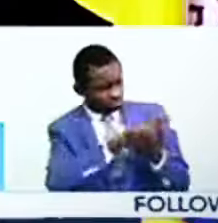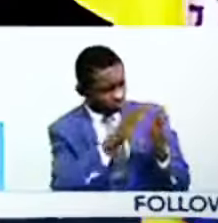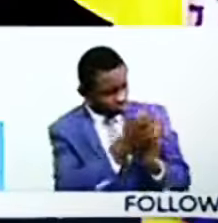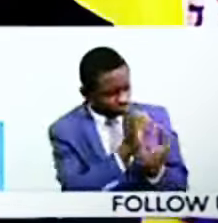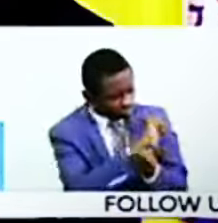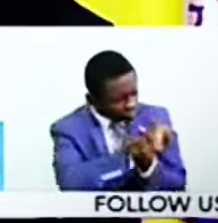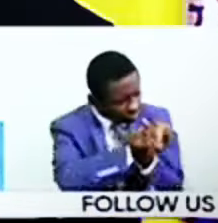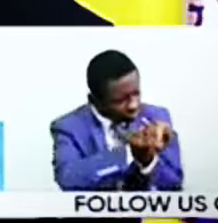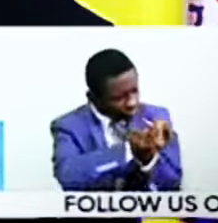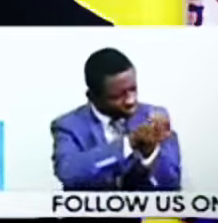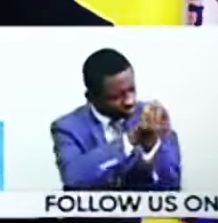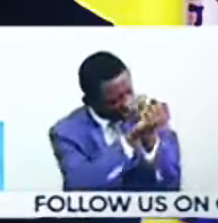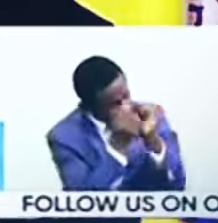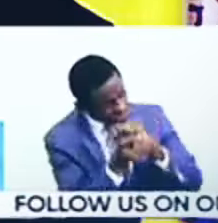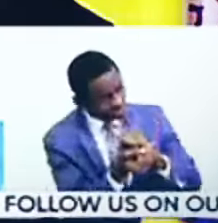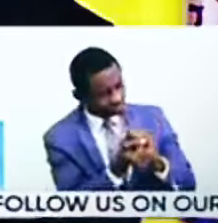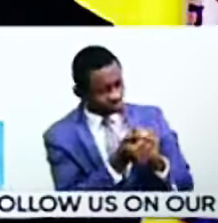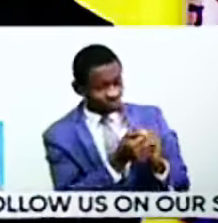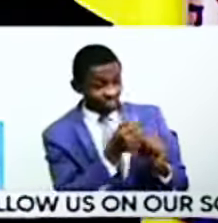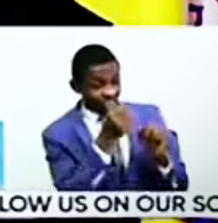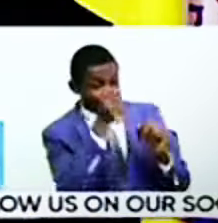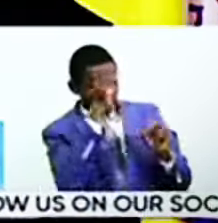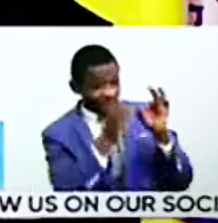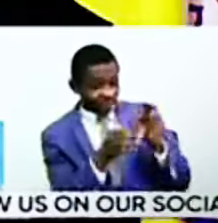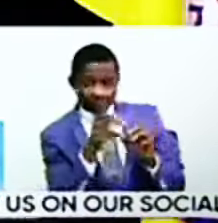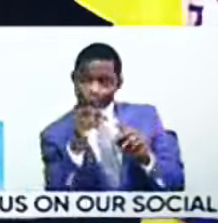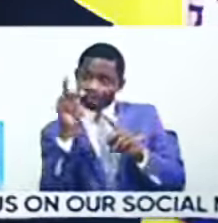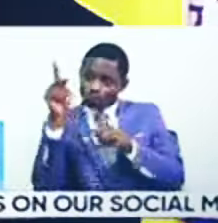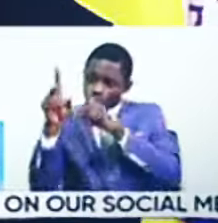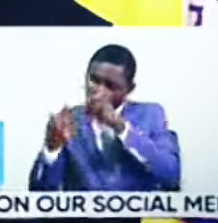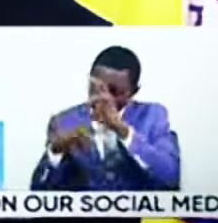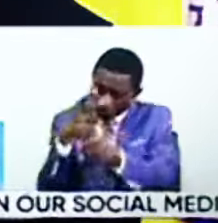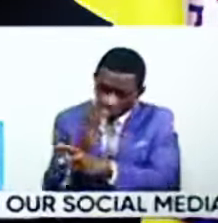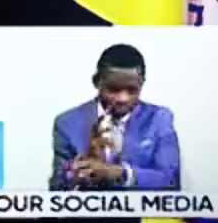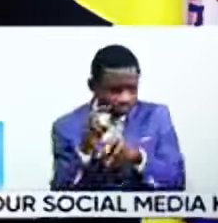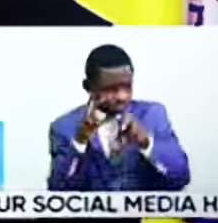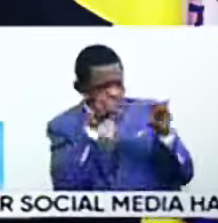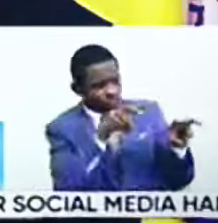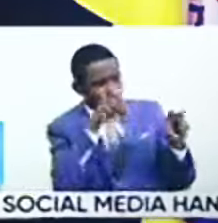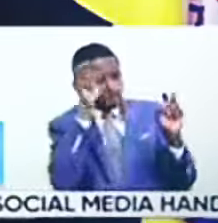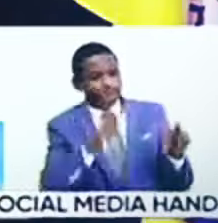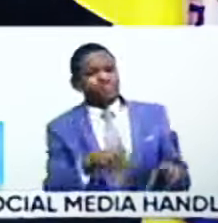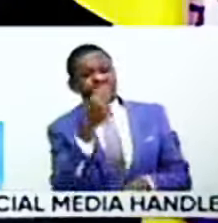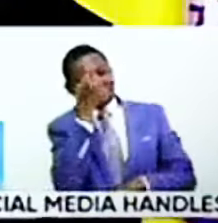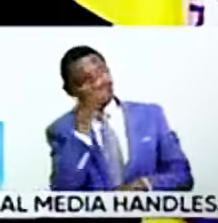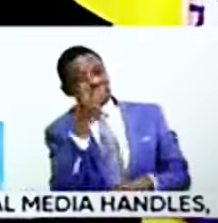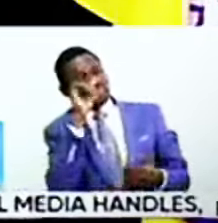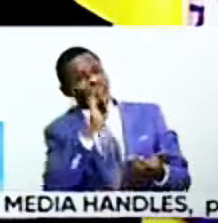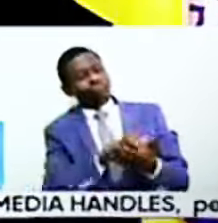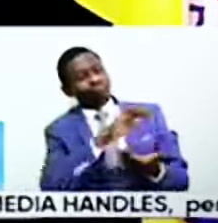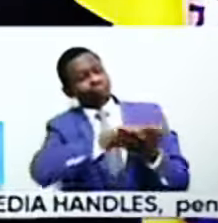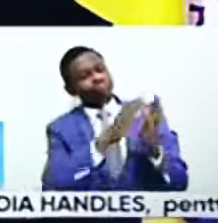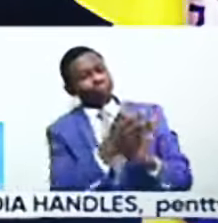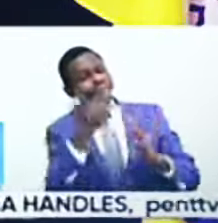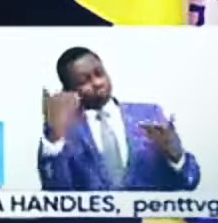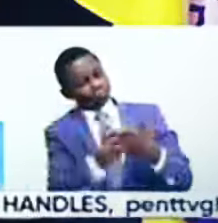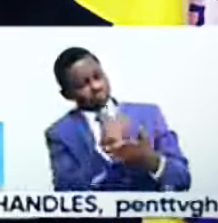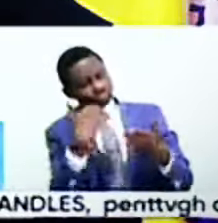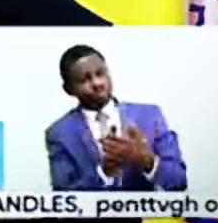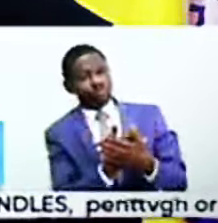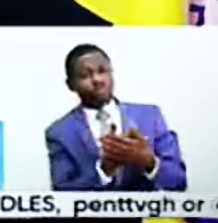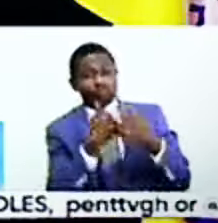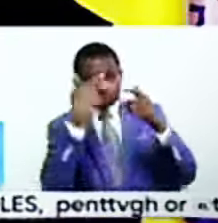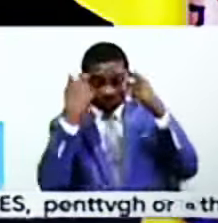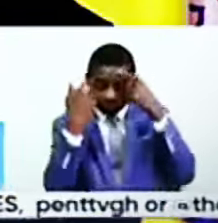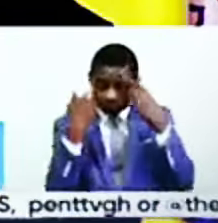said, Nicodemus, for no ebay and change, no obebu say, I said, Dena amawa brabo asakra. Because the new life, the eternal life, it is not